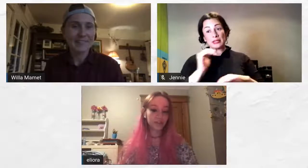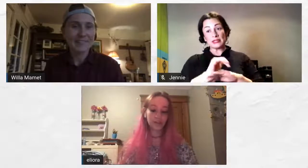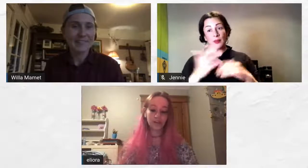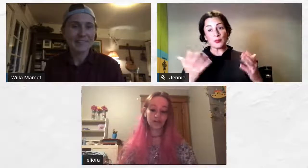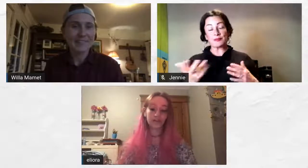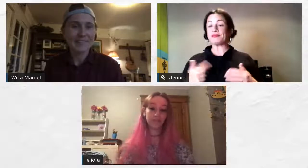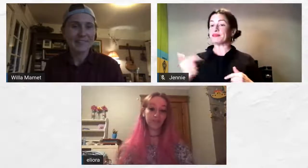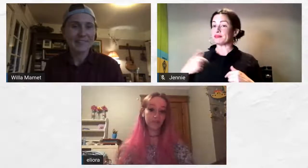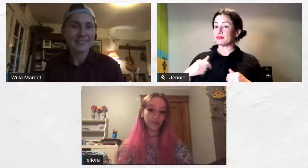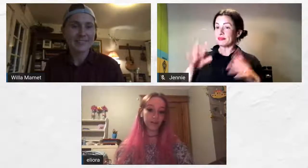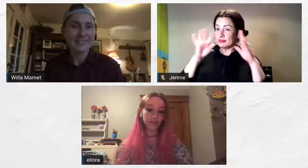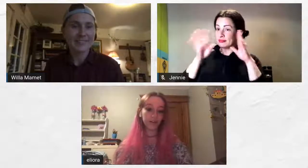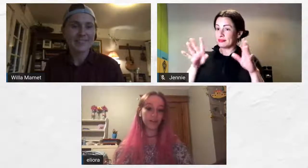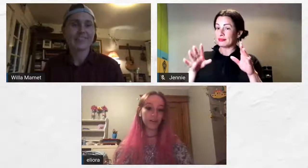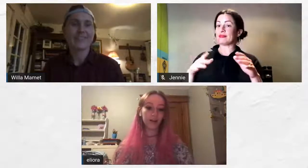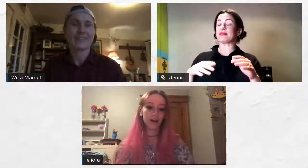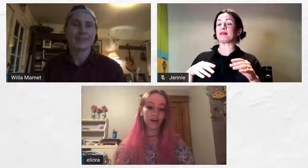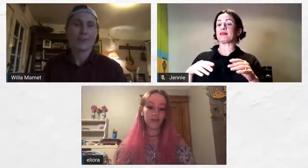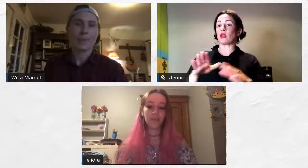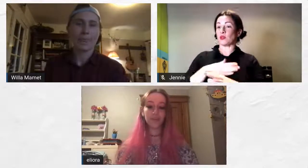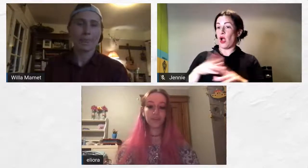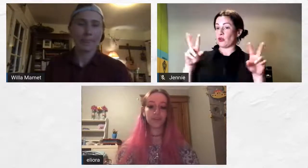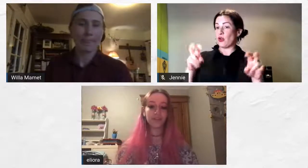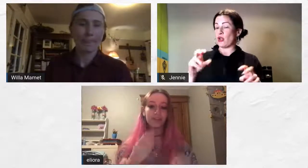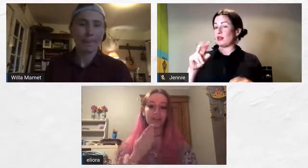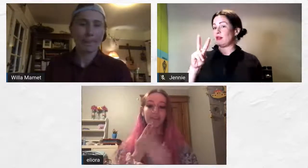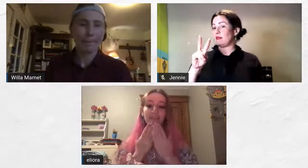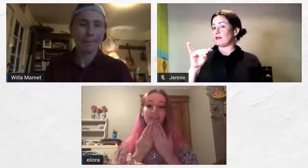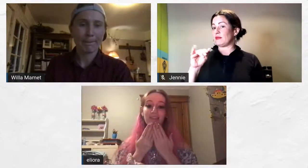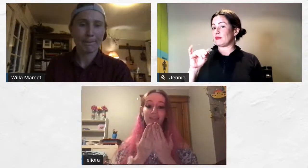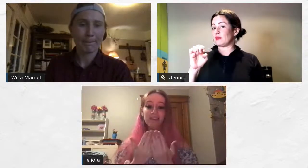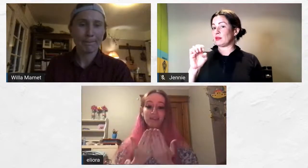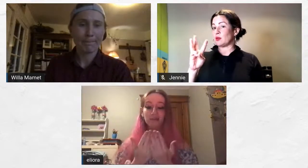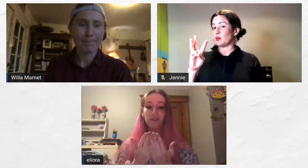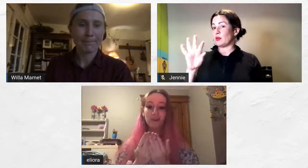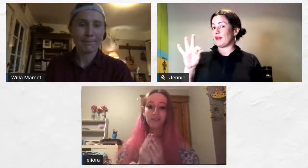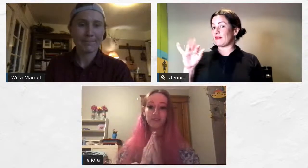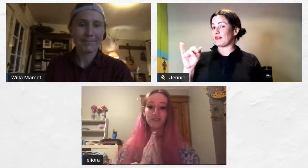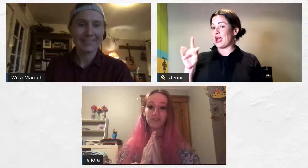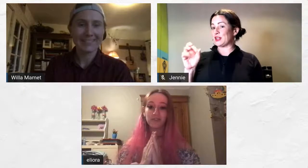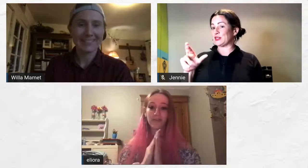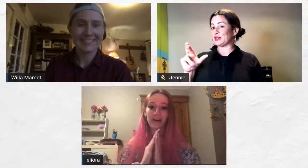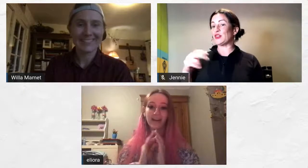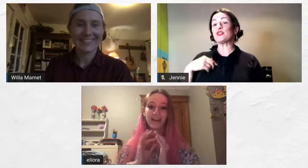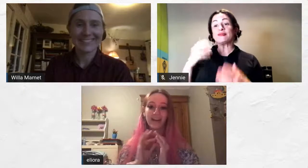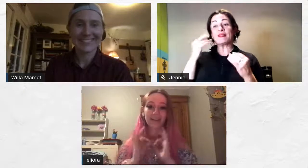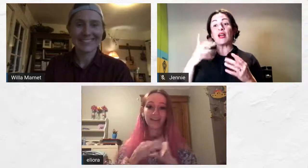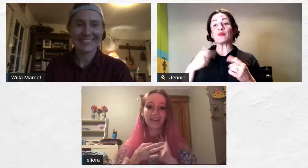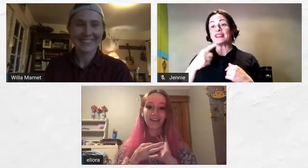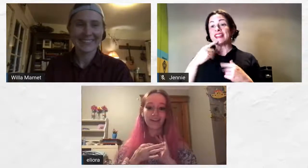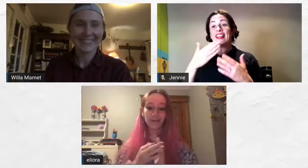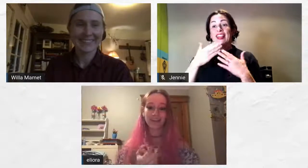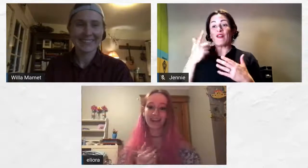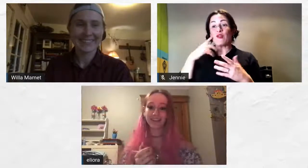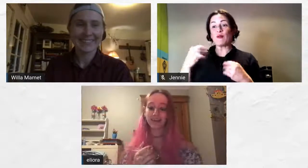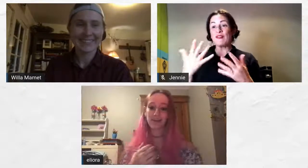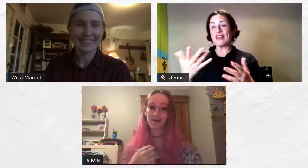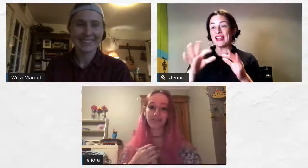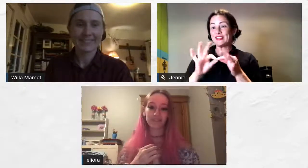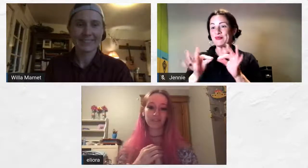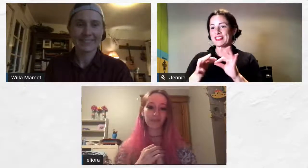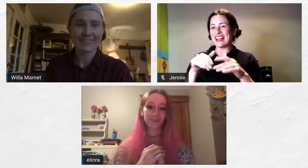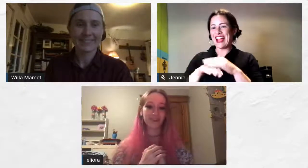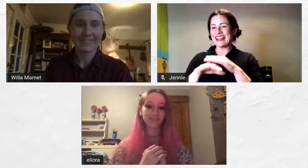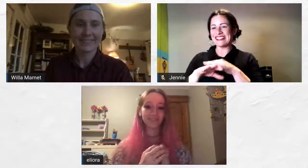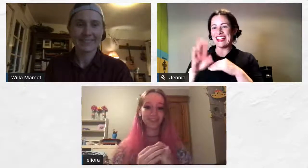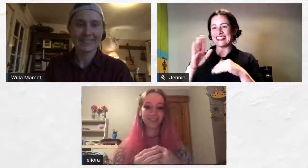original called Viewfinder. Also, I just want to say thank you so much for providing interpreting access. My